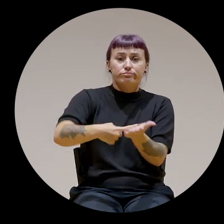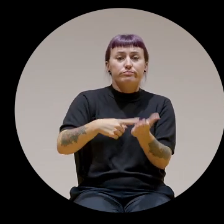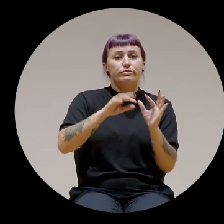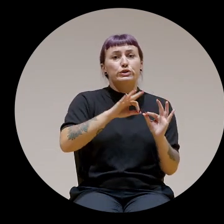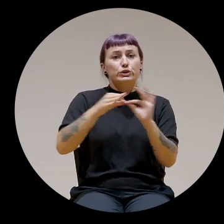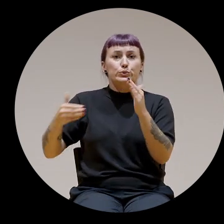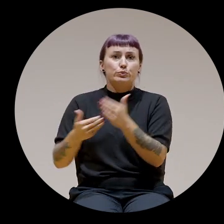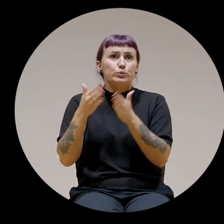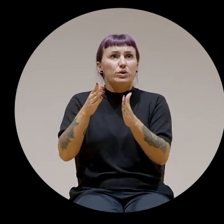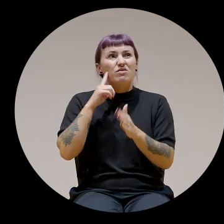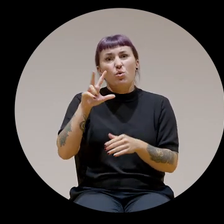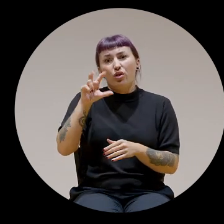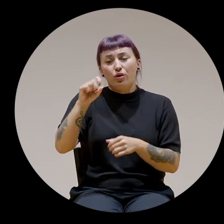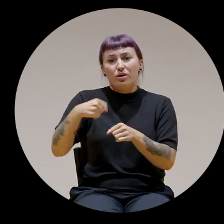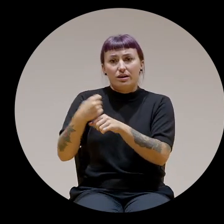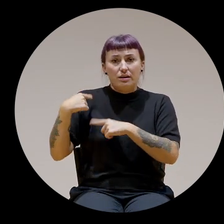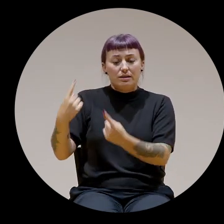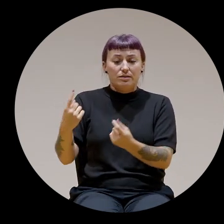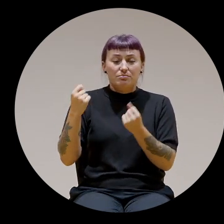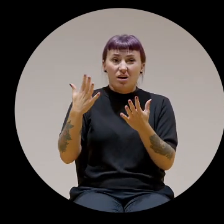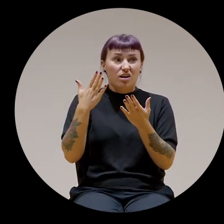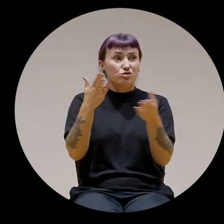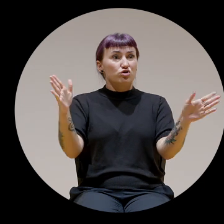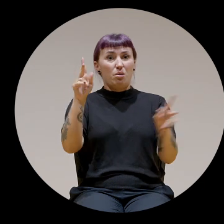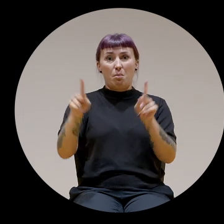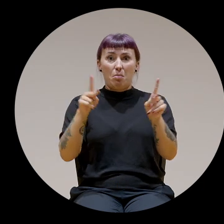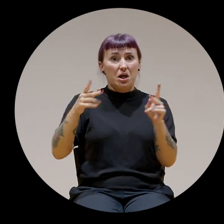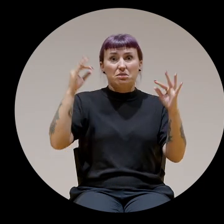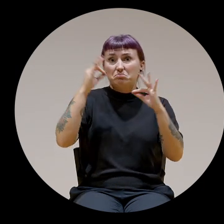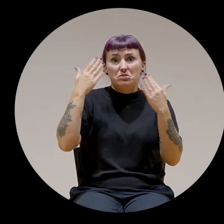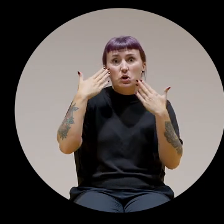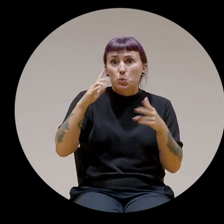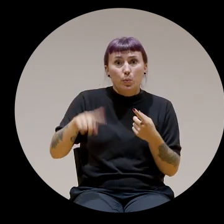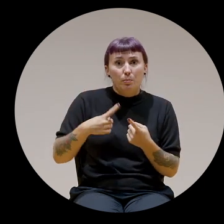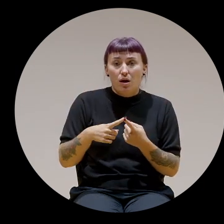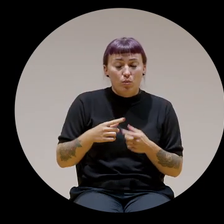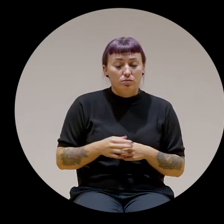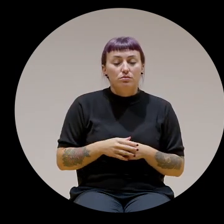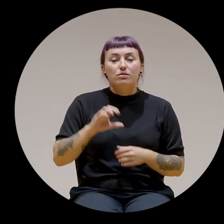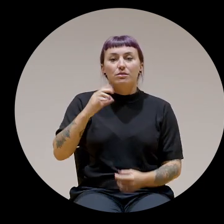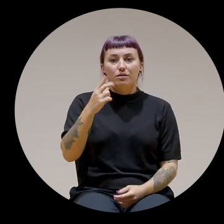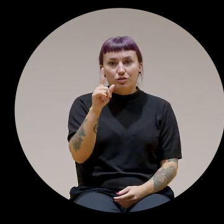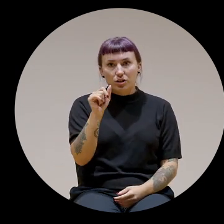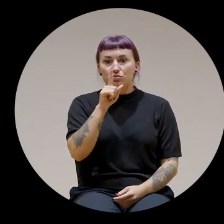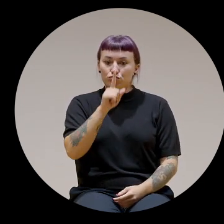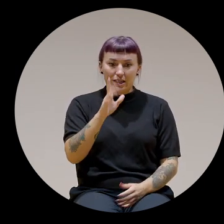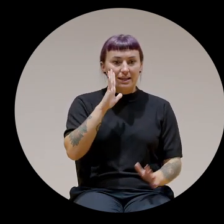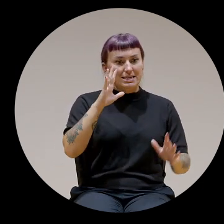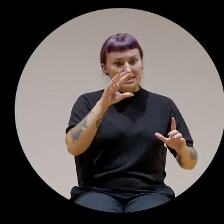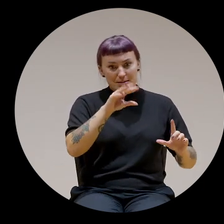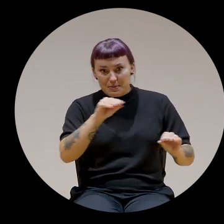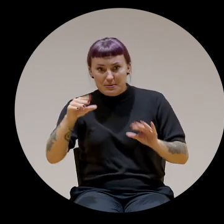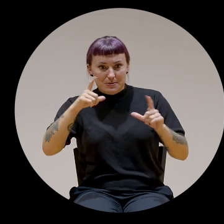in new ways for about 30 years now, but that a lot of the general public still doesn't know. Mm-hmm. But Chelsea spent a lot of time